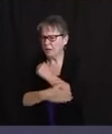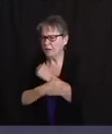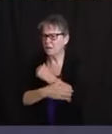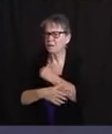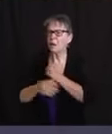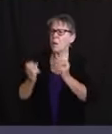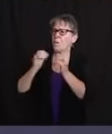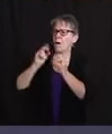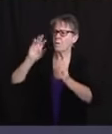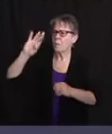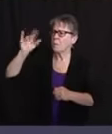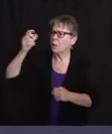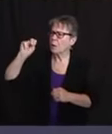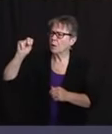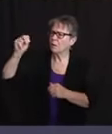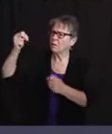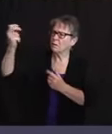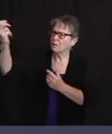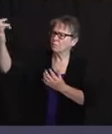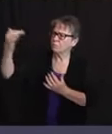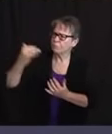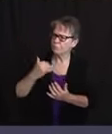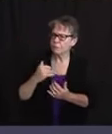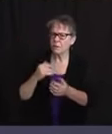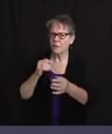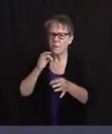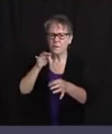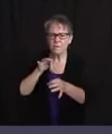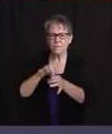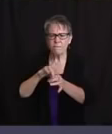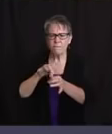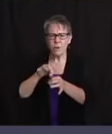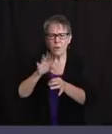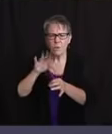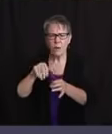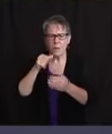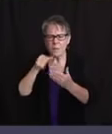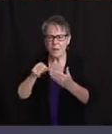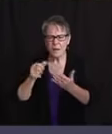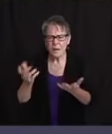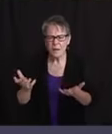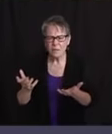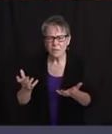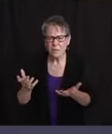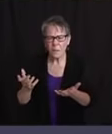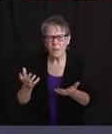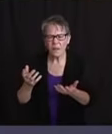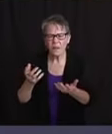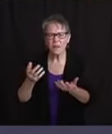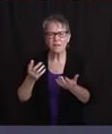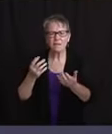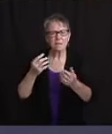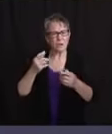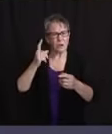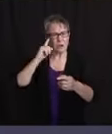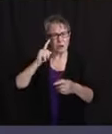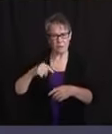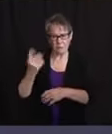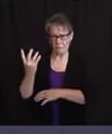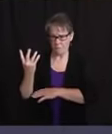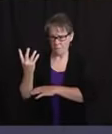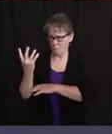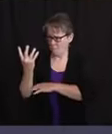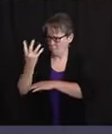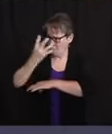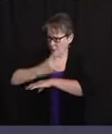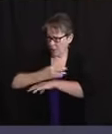for USPS to deliver ballots for the primaries? And also, do you have confidence in postmarks as the tool to decide whether